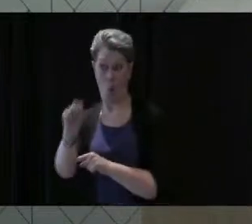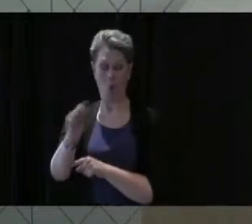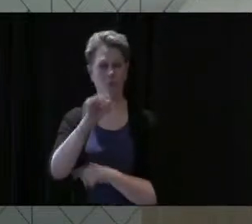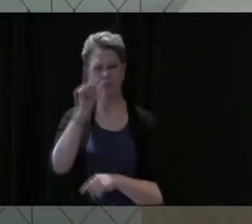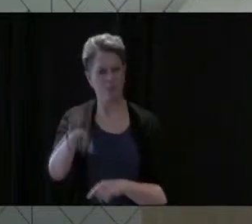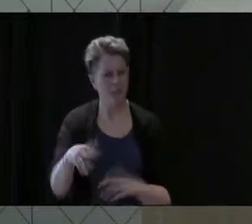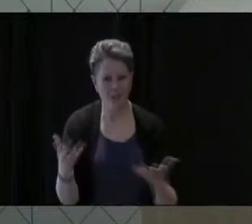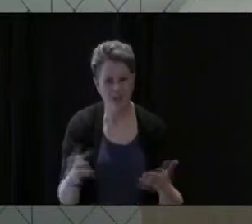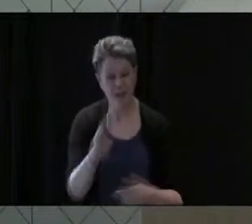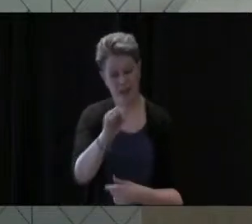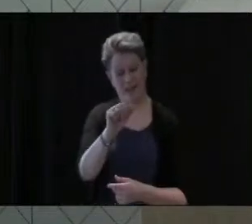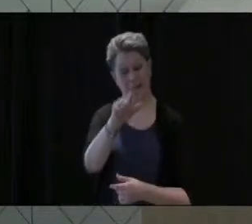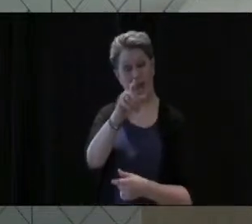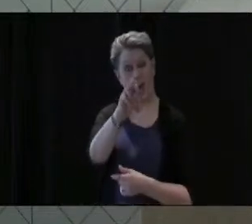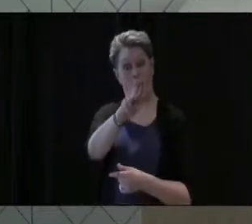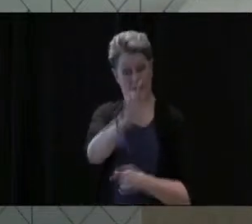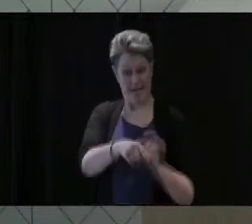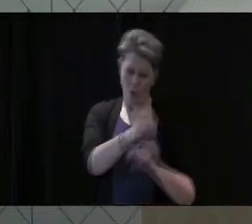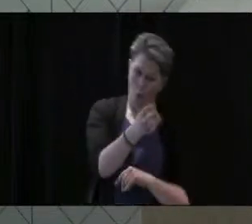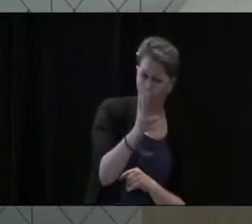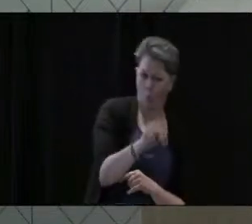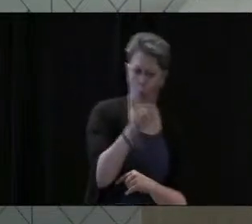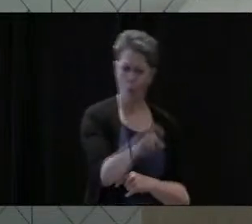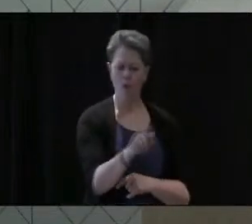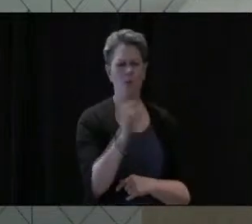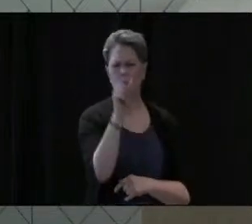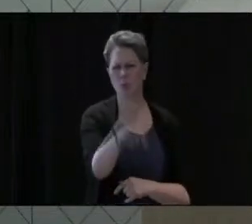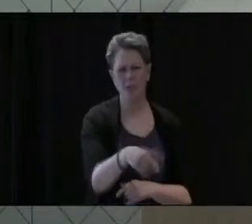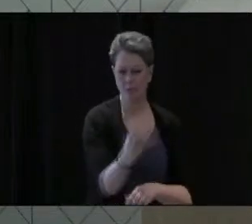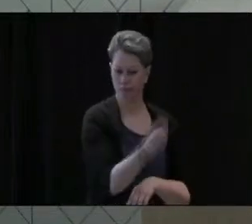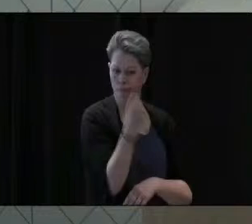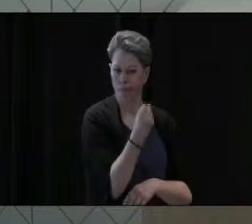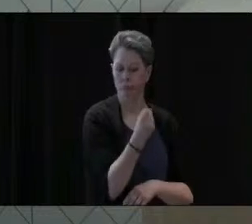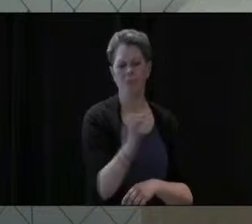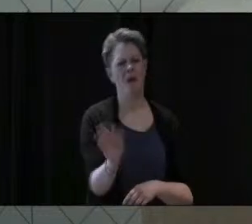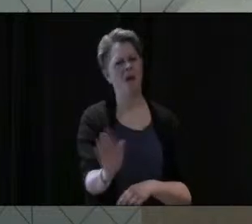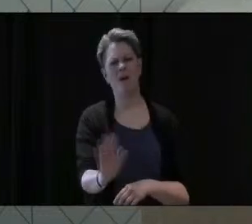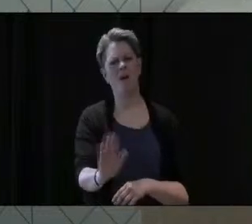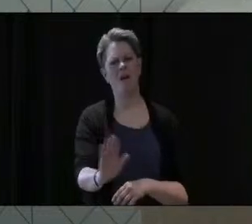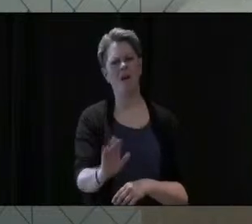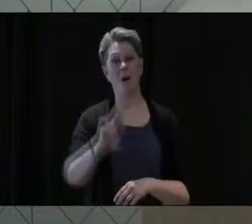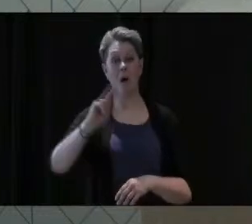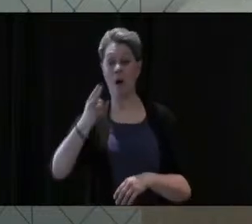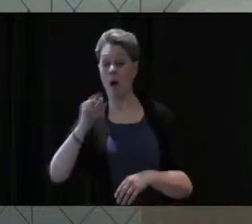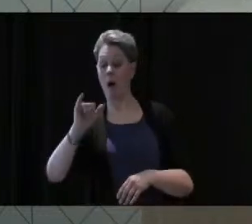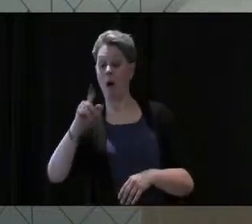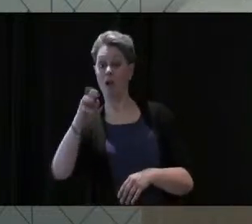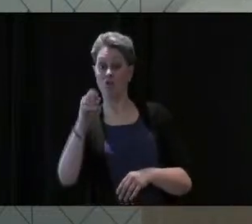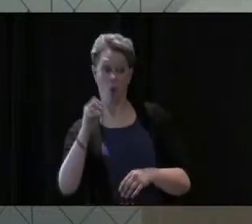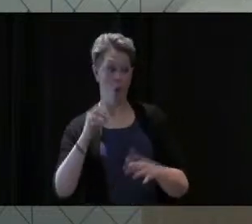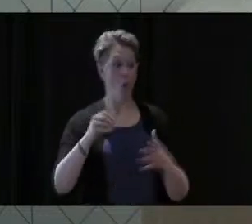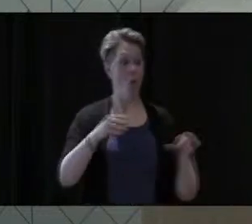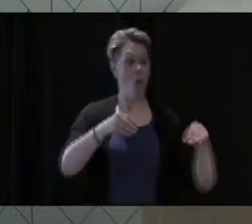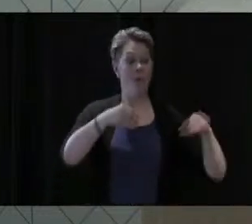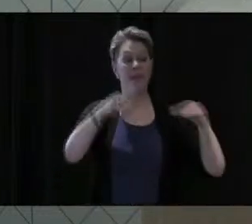own Nalcor. We don't need to own, you know, all of the hydro assets.